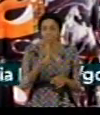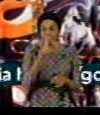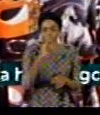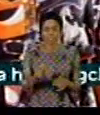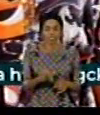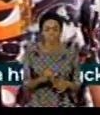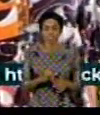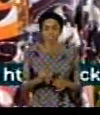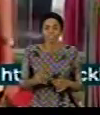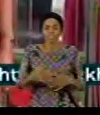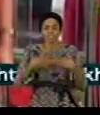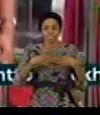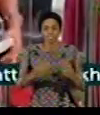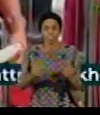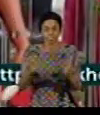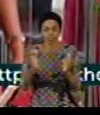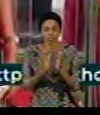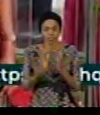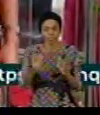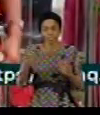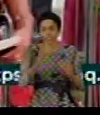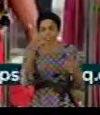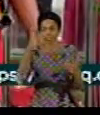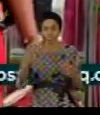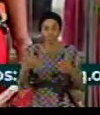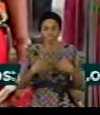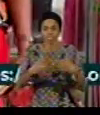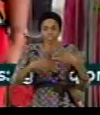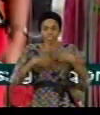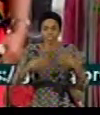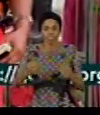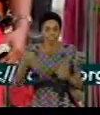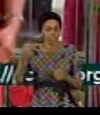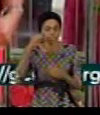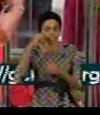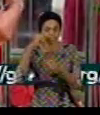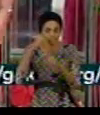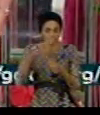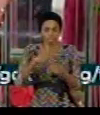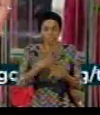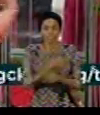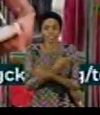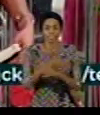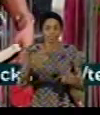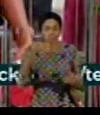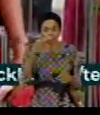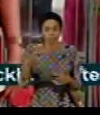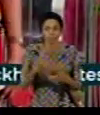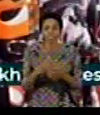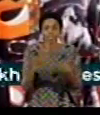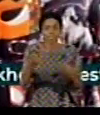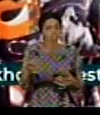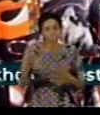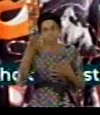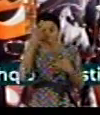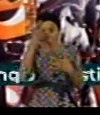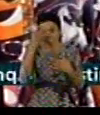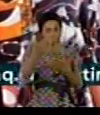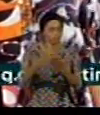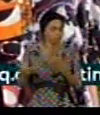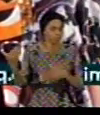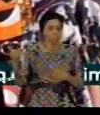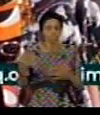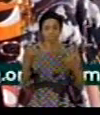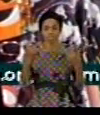me and praise God. God have delivered. God have healed me. Especially even the sickness I've been having before. Now, I'm